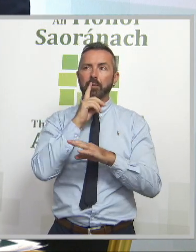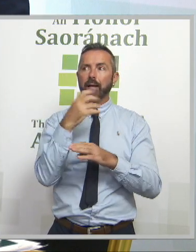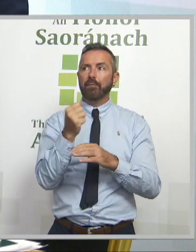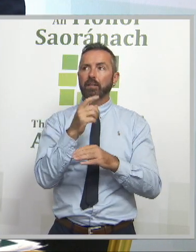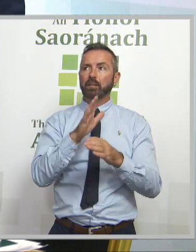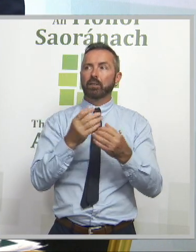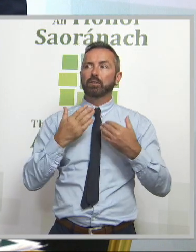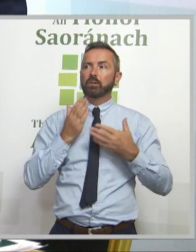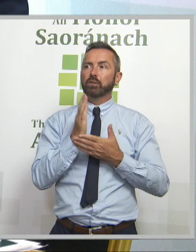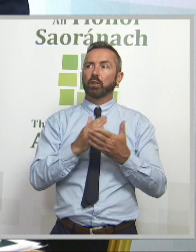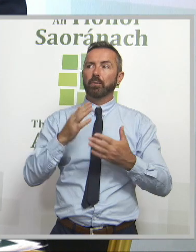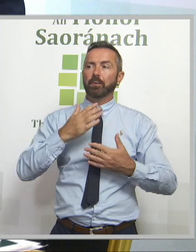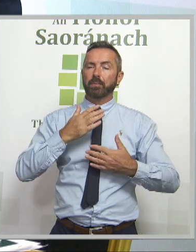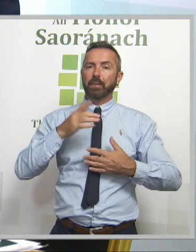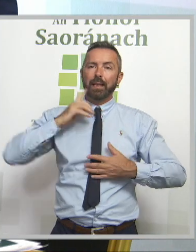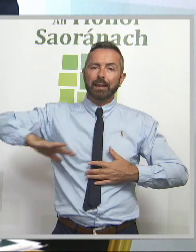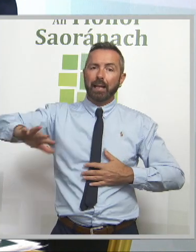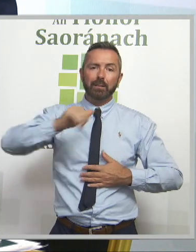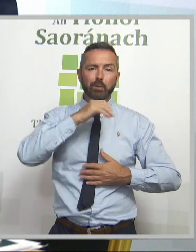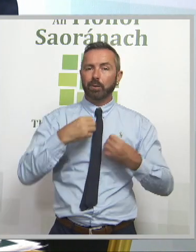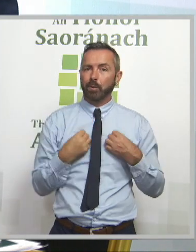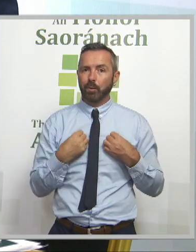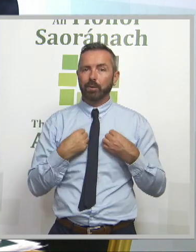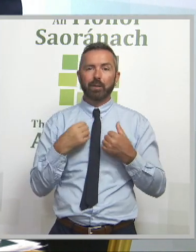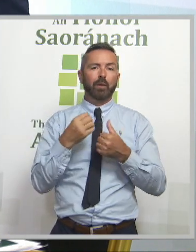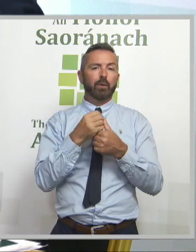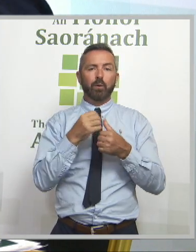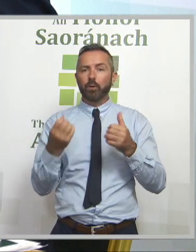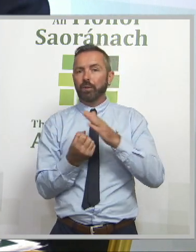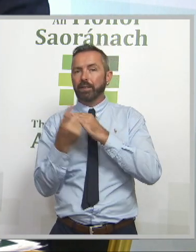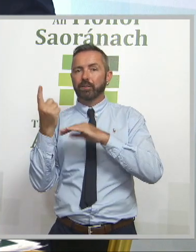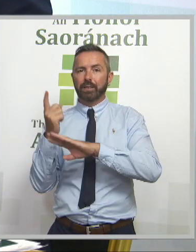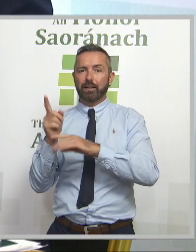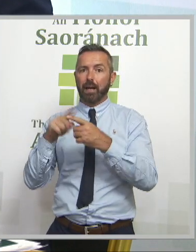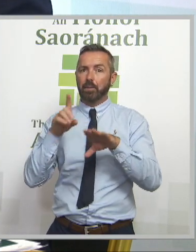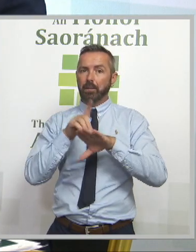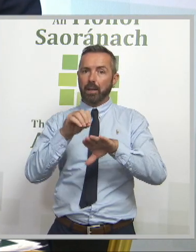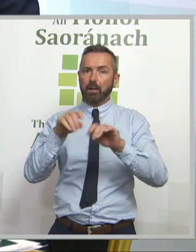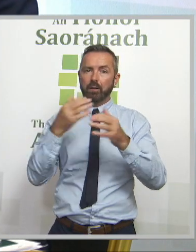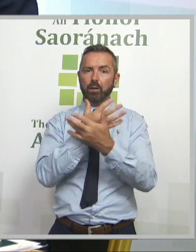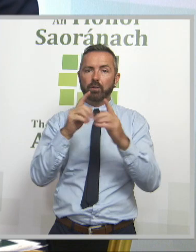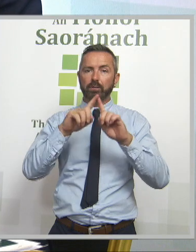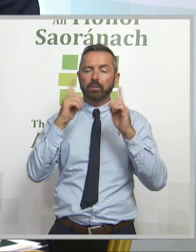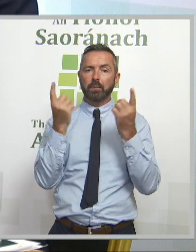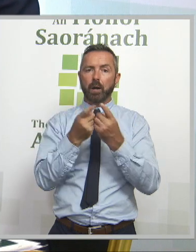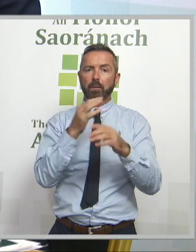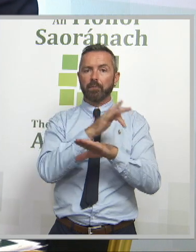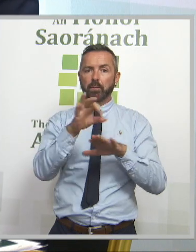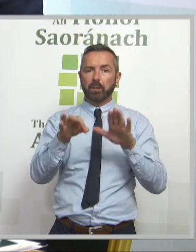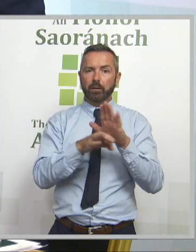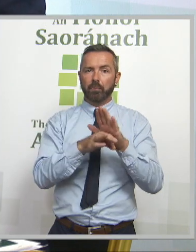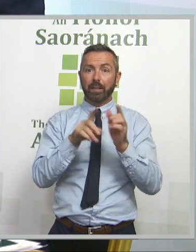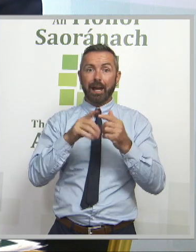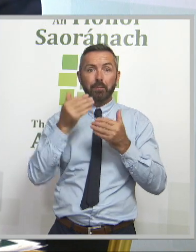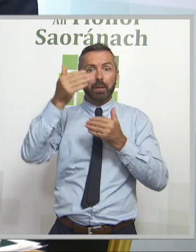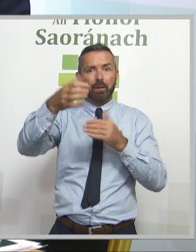don't own. We depend on sectoral interests across a range of government departments. So a national position at government level, but beyond government,